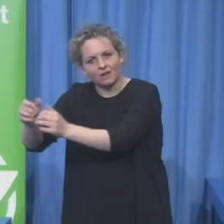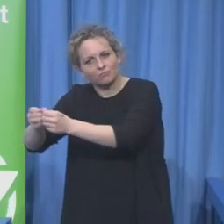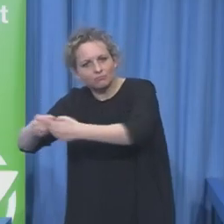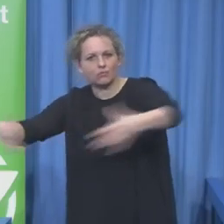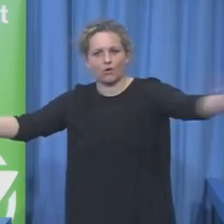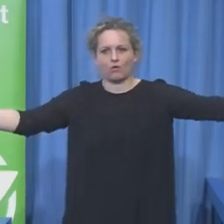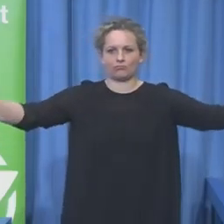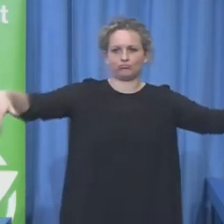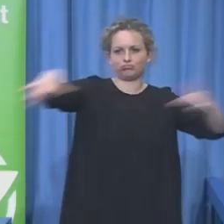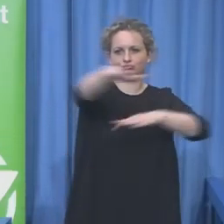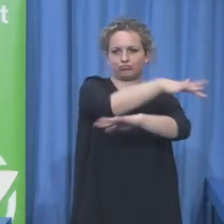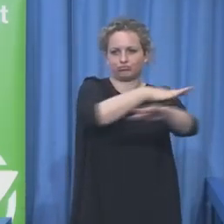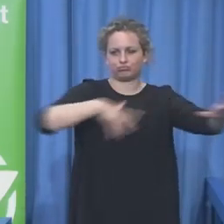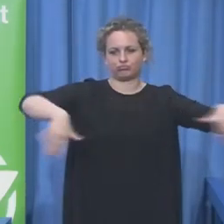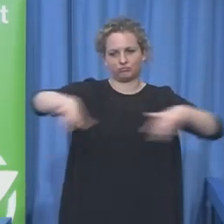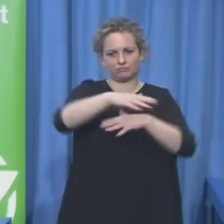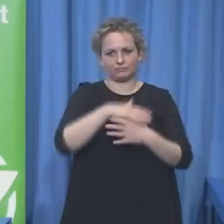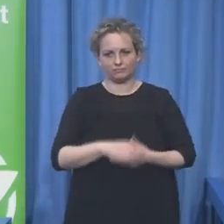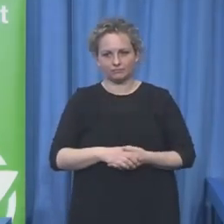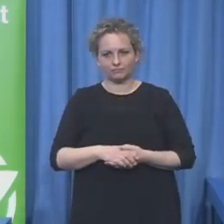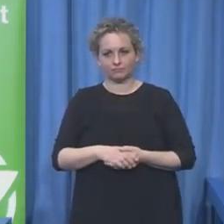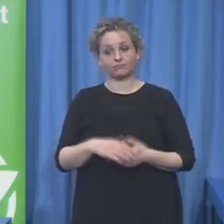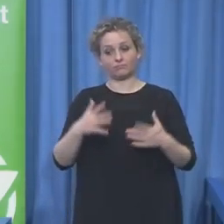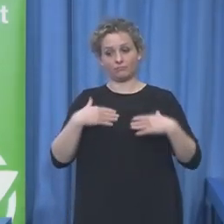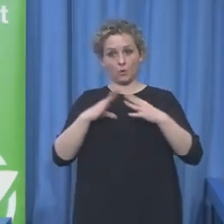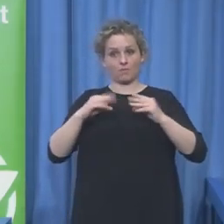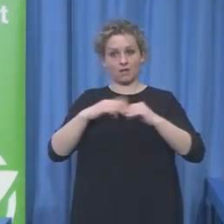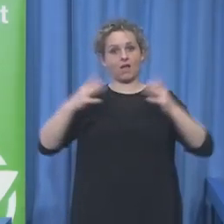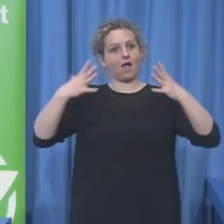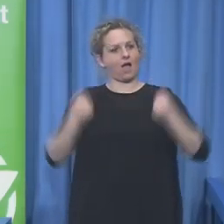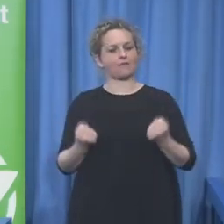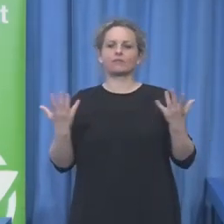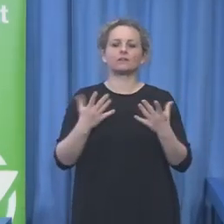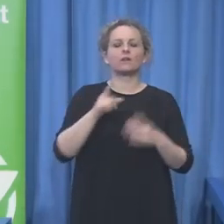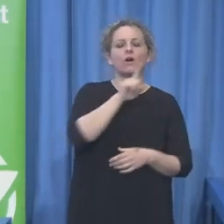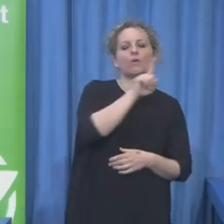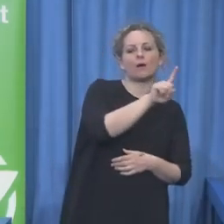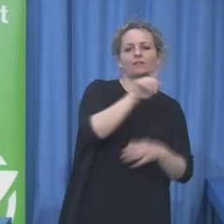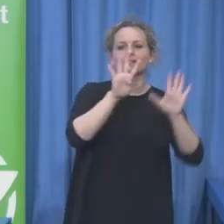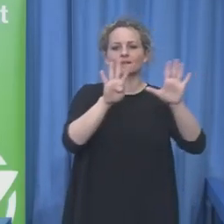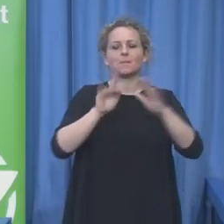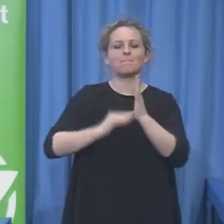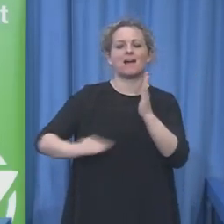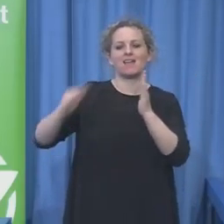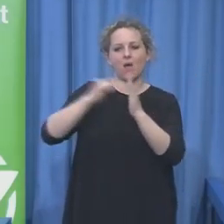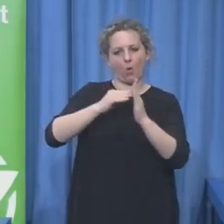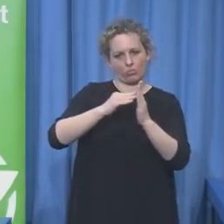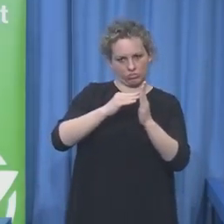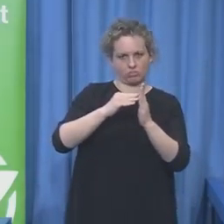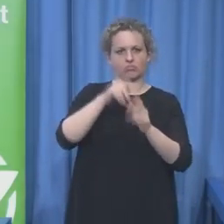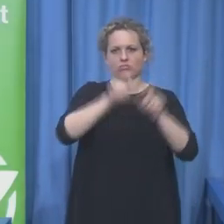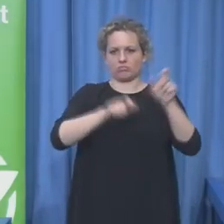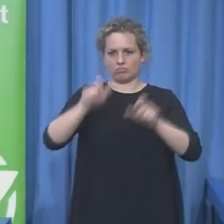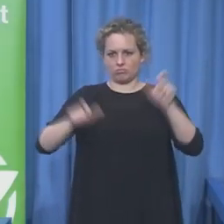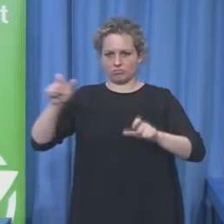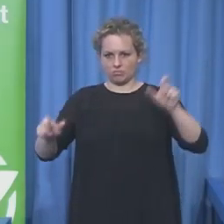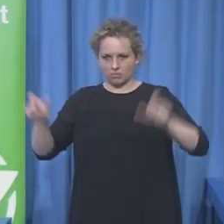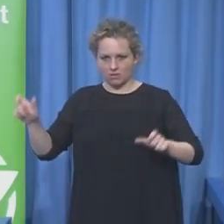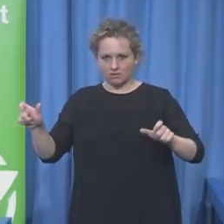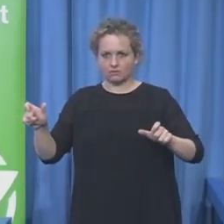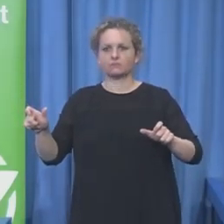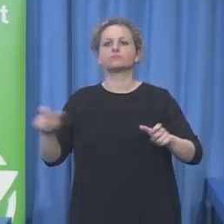with disabilities and over 17,000 living in horrible condition